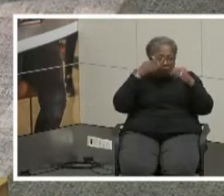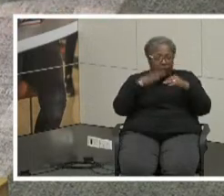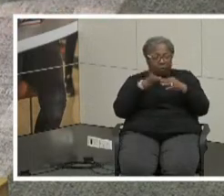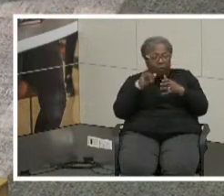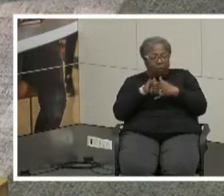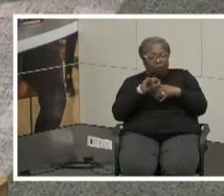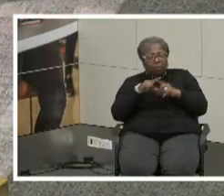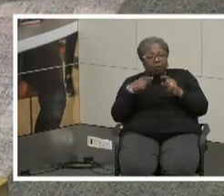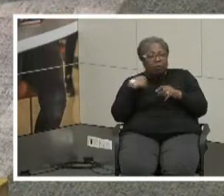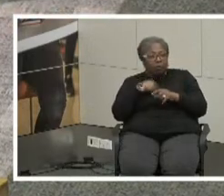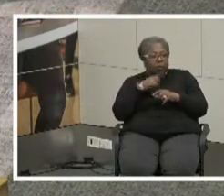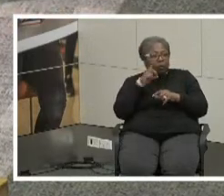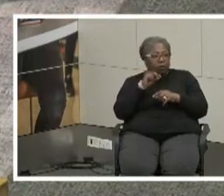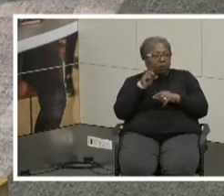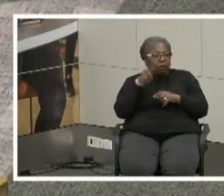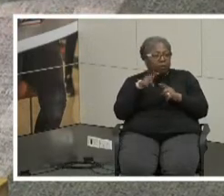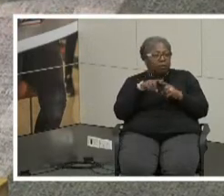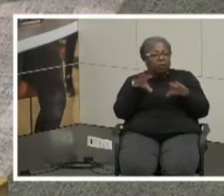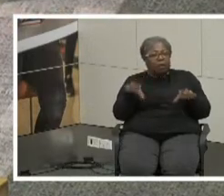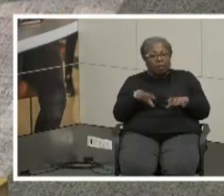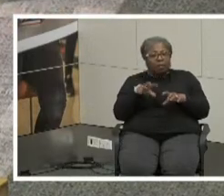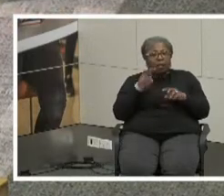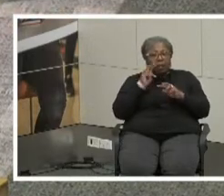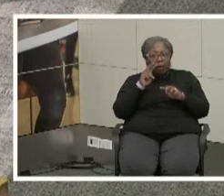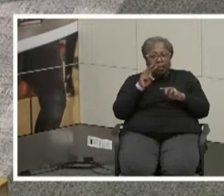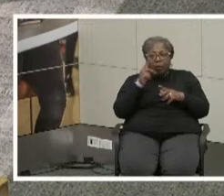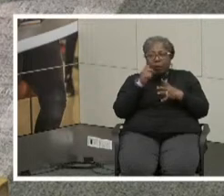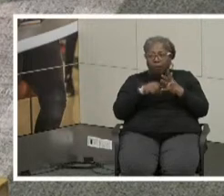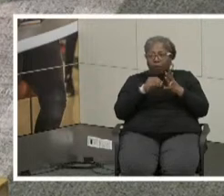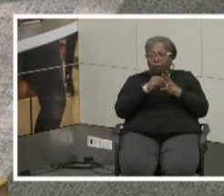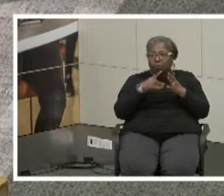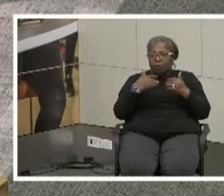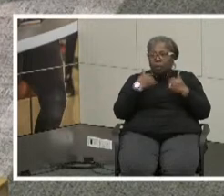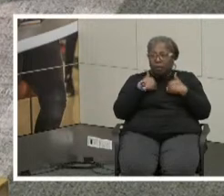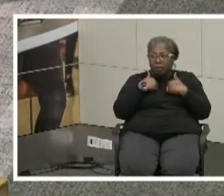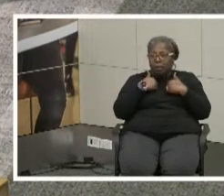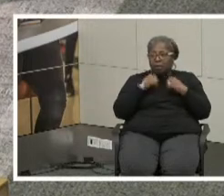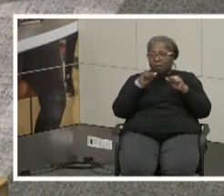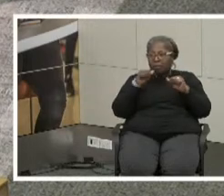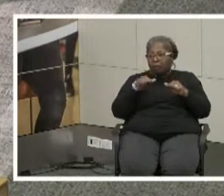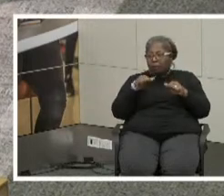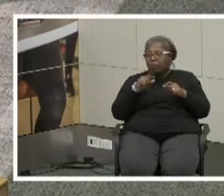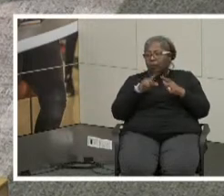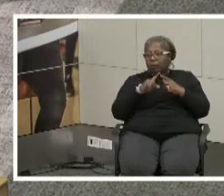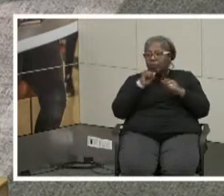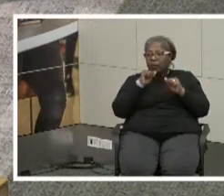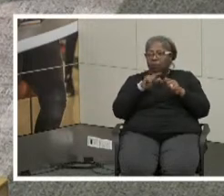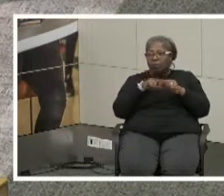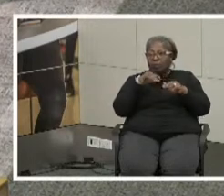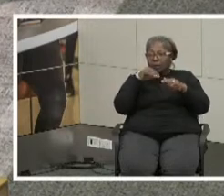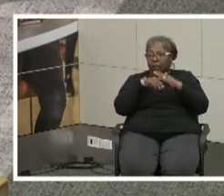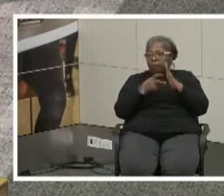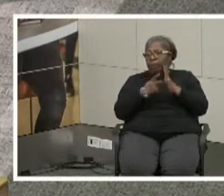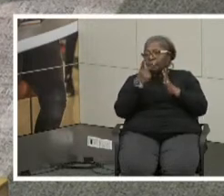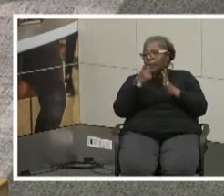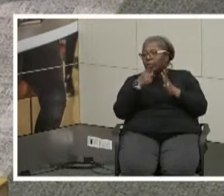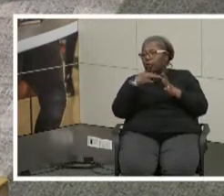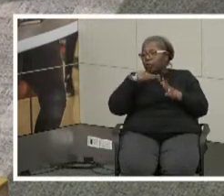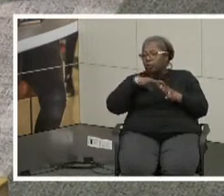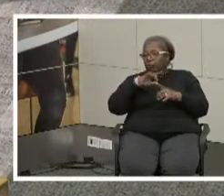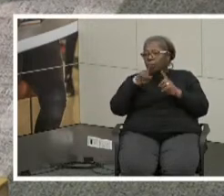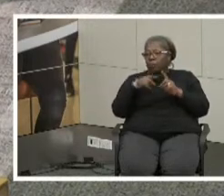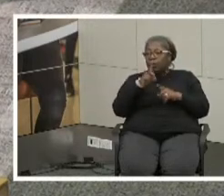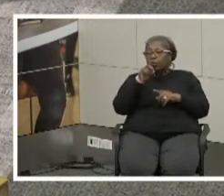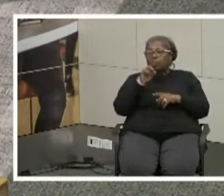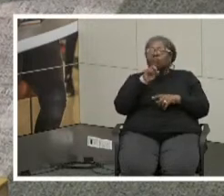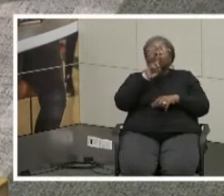on this but we do actively monitor what students have that potential to be able to access dual credit and when they do we